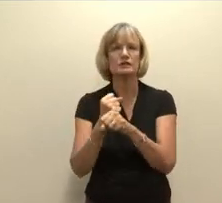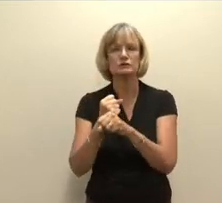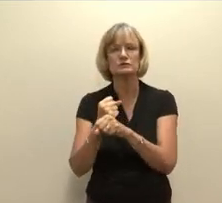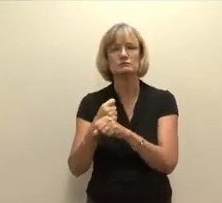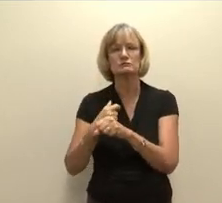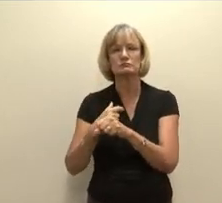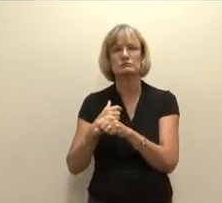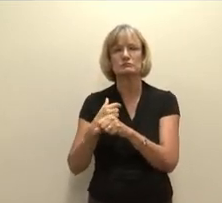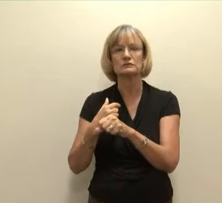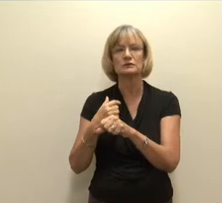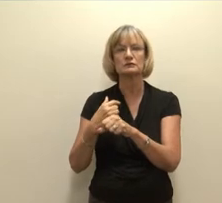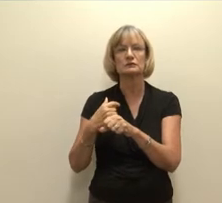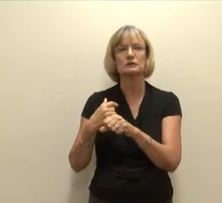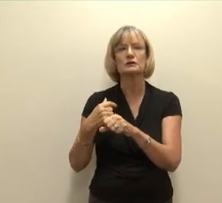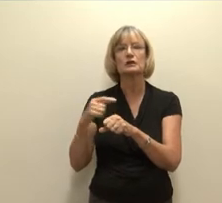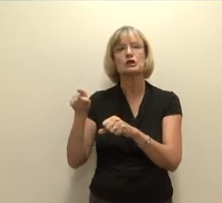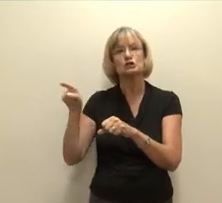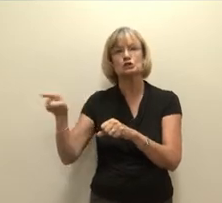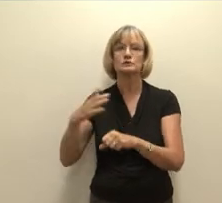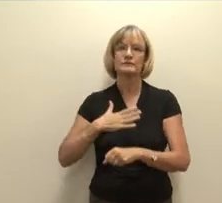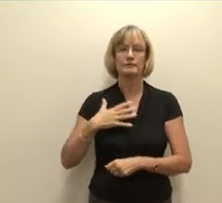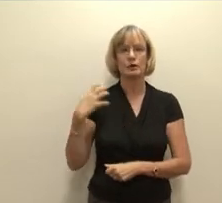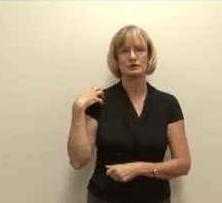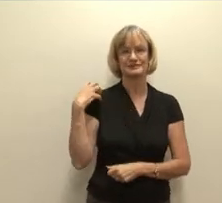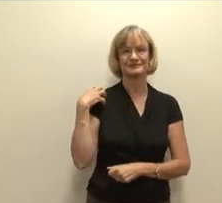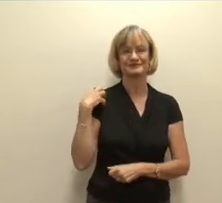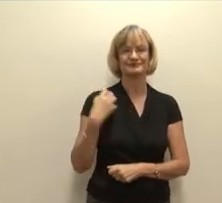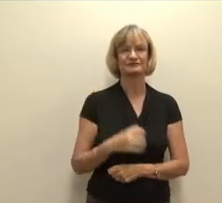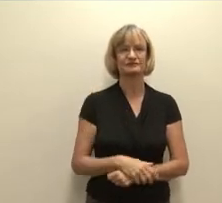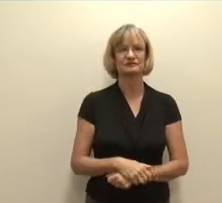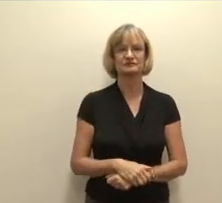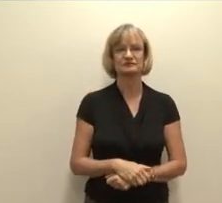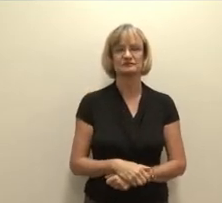her, she was my boss.